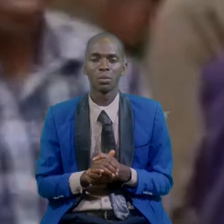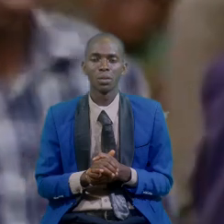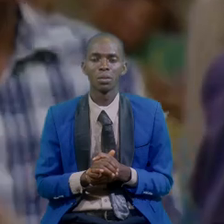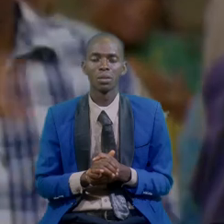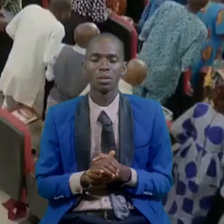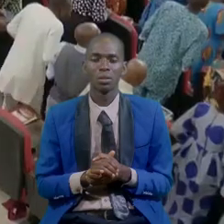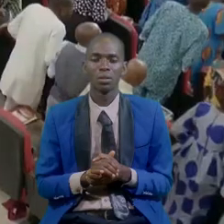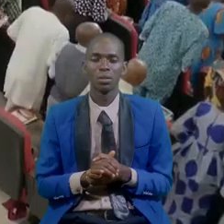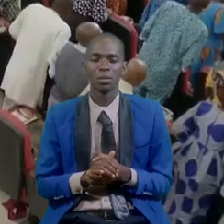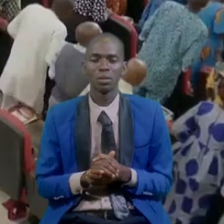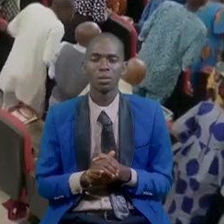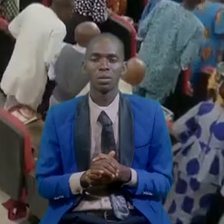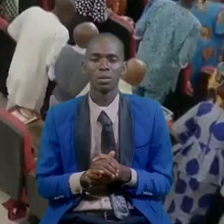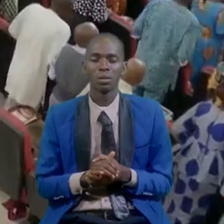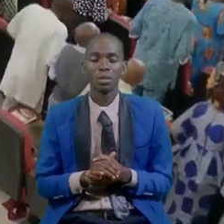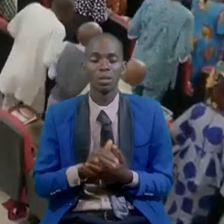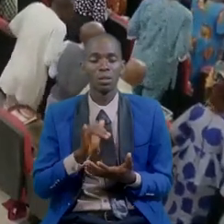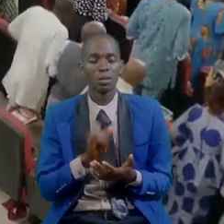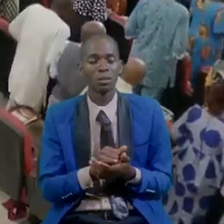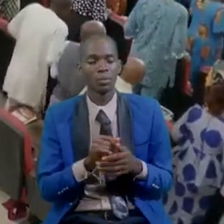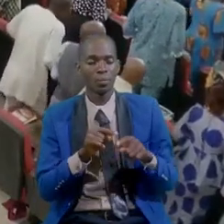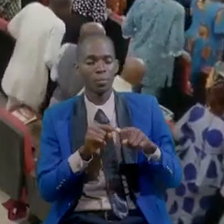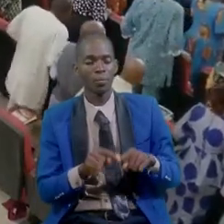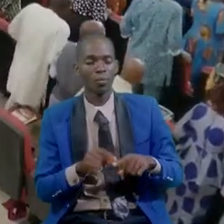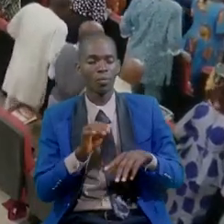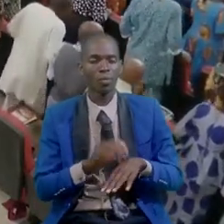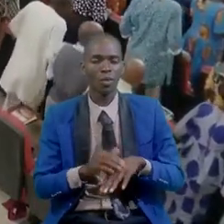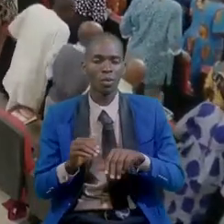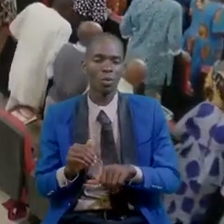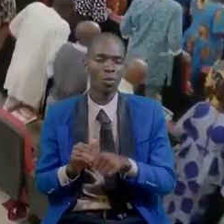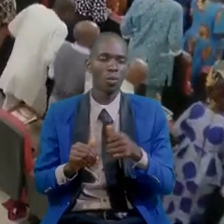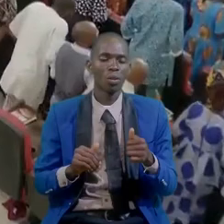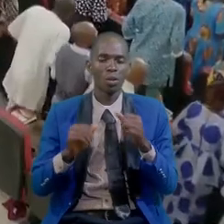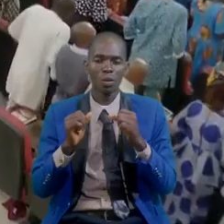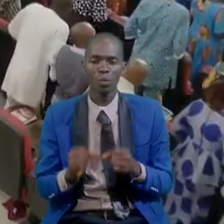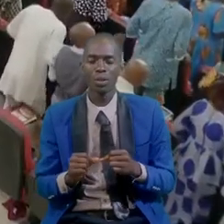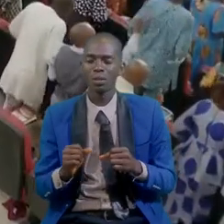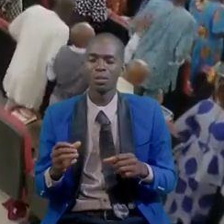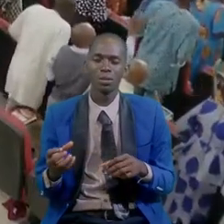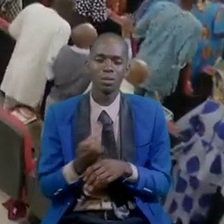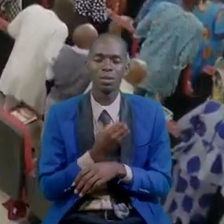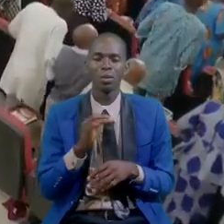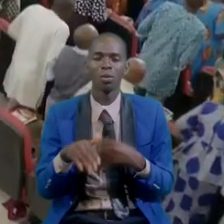That dependence on other powers, take that off.